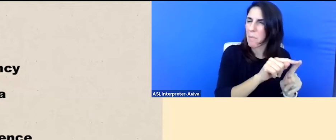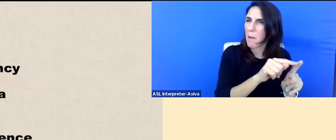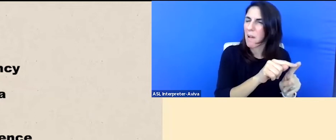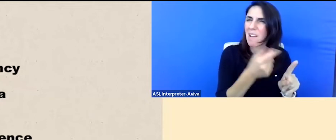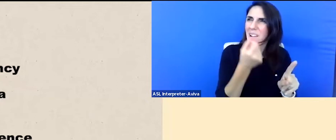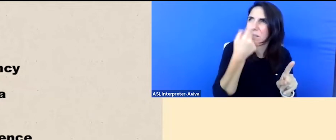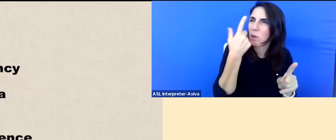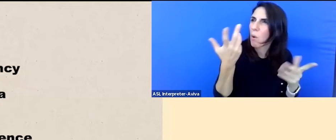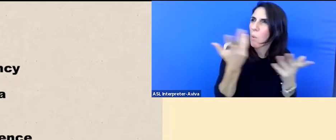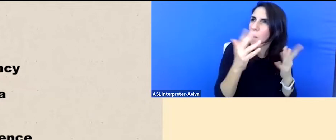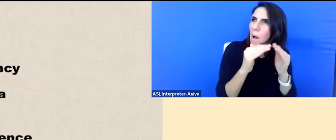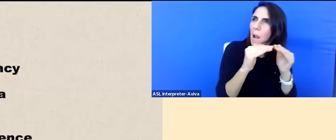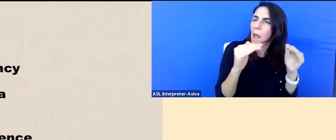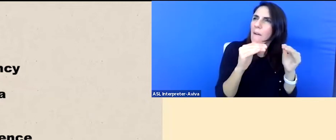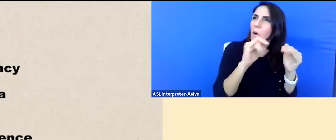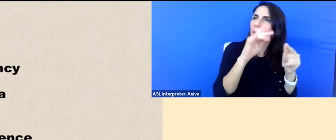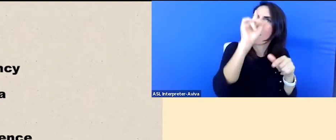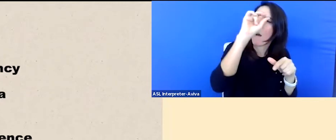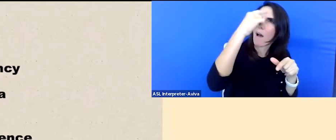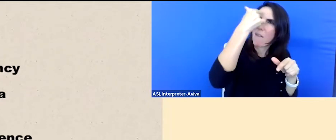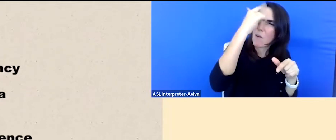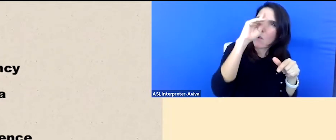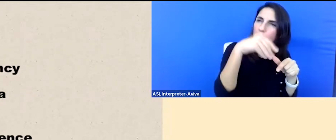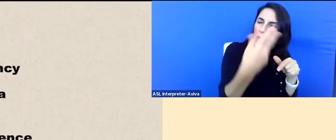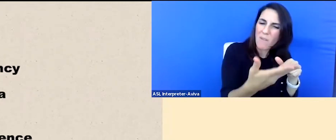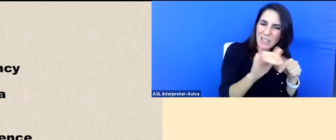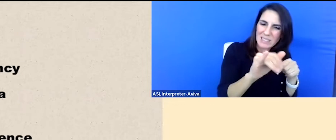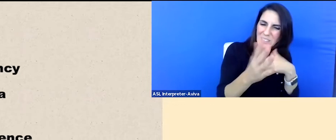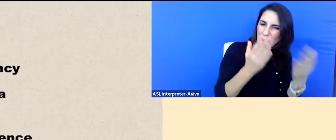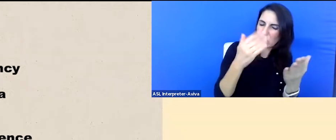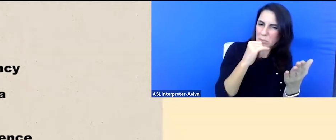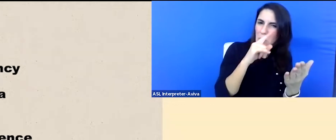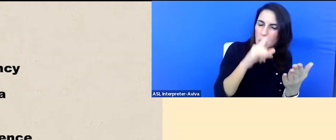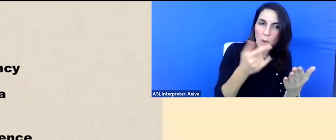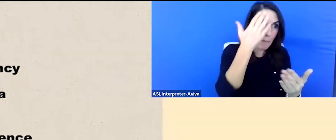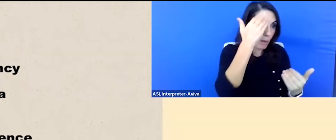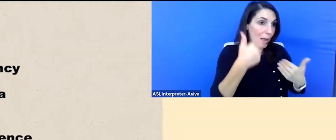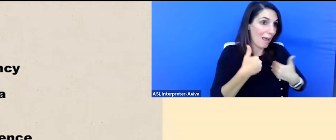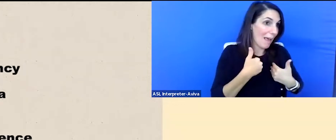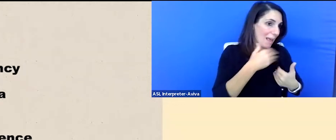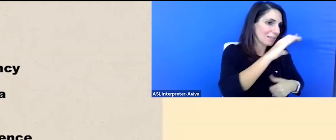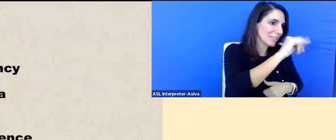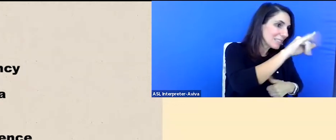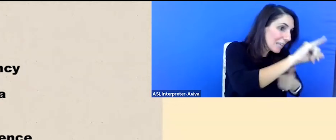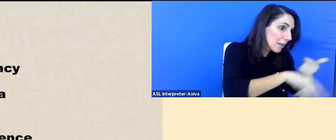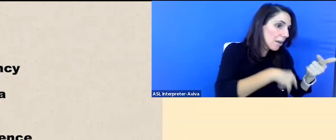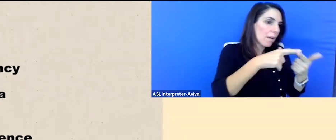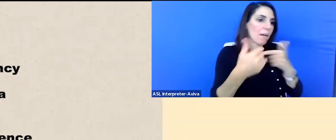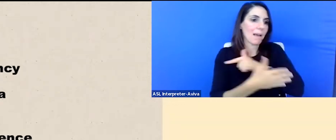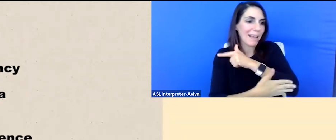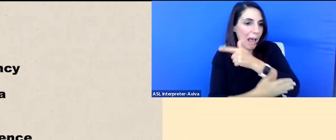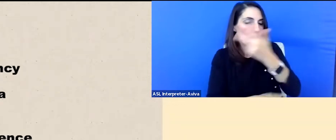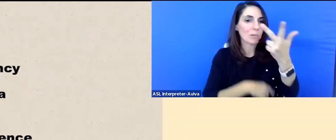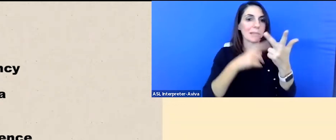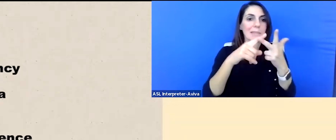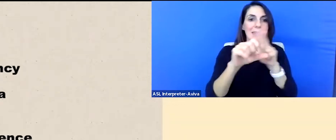which level of government provides some service when you consider we have municipal, we have county, state,